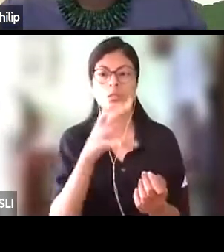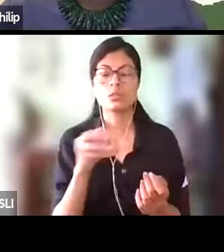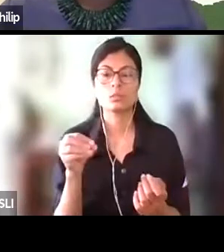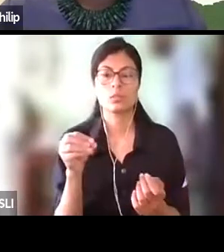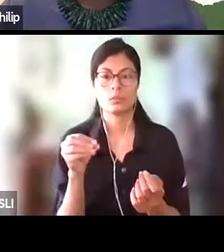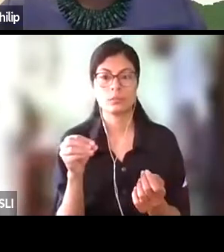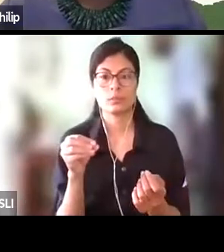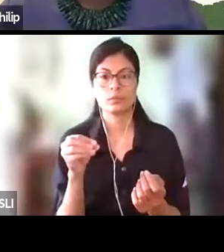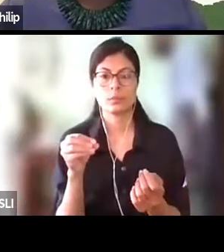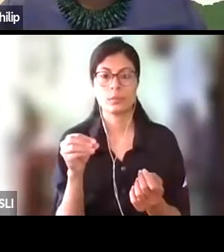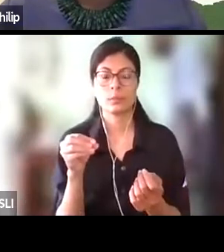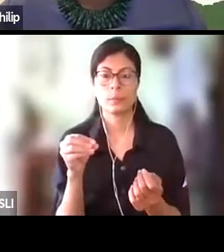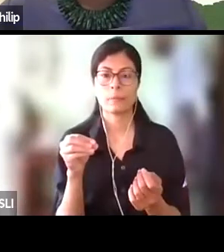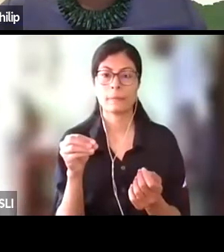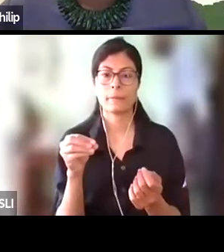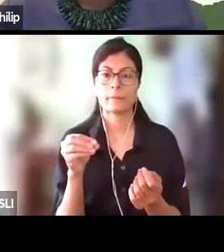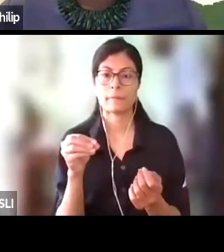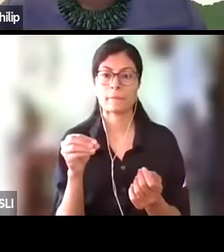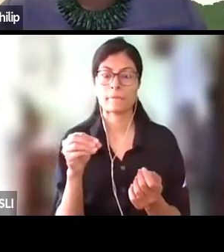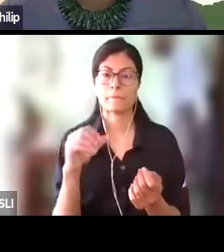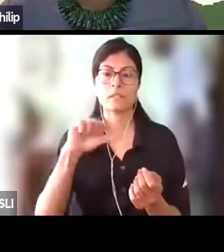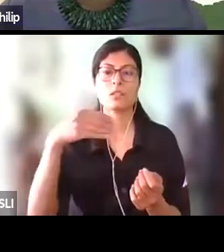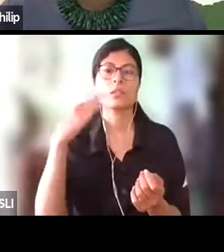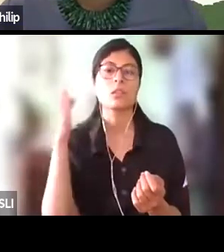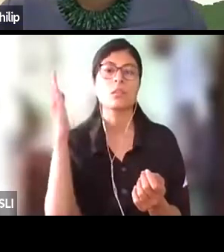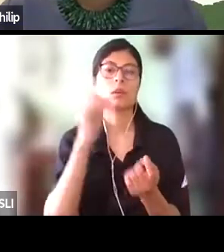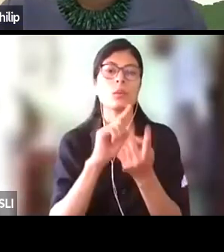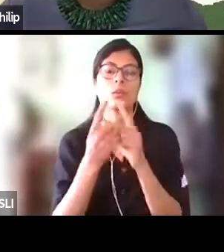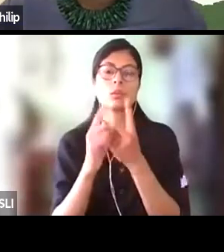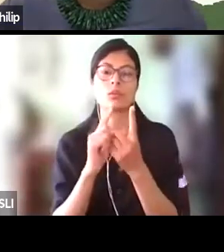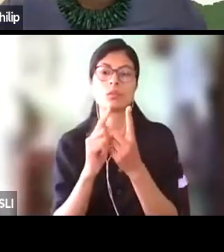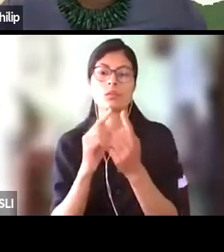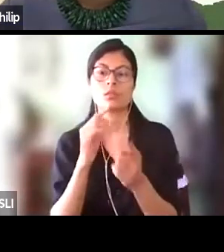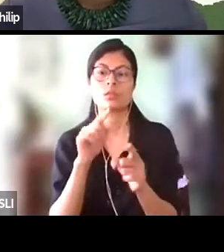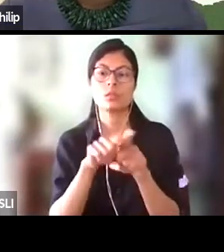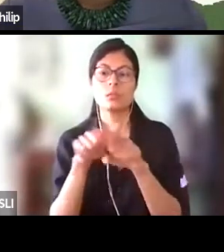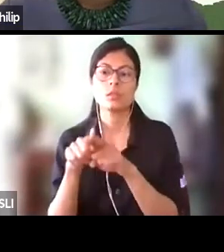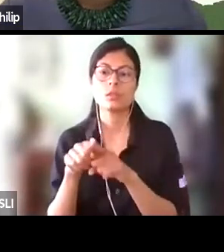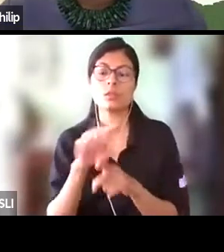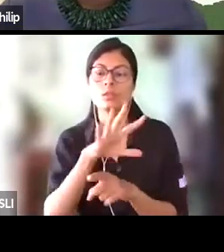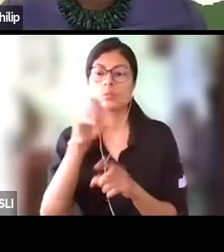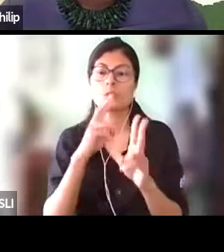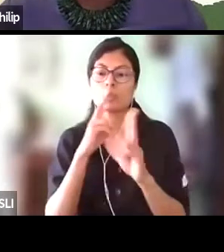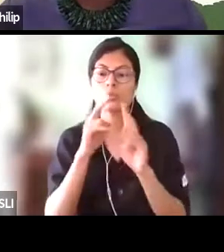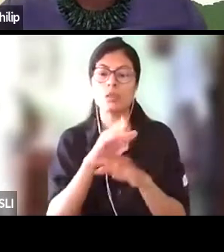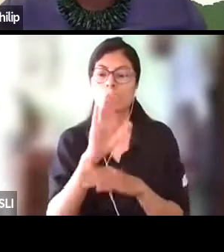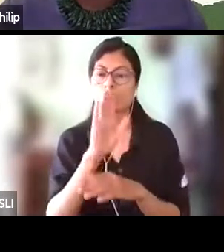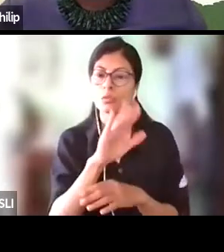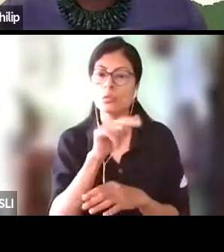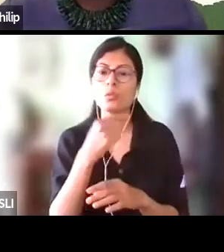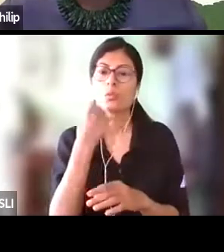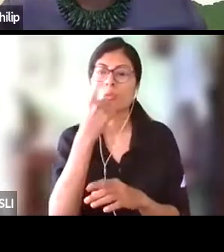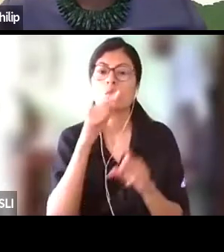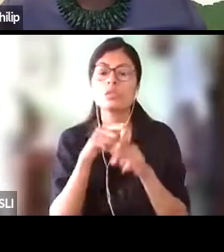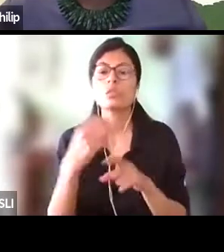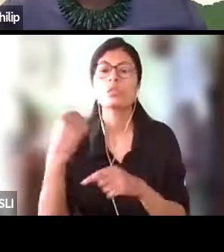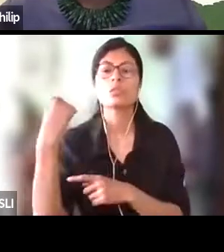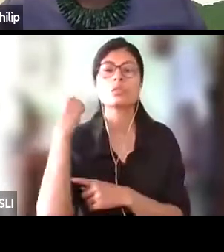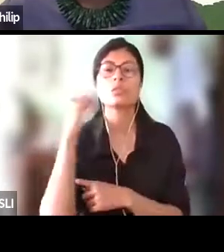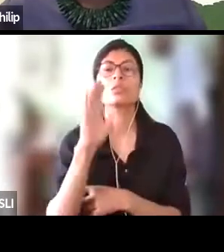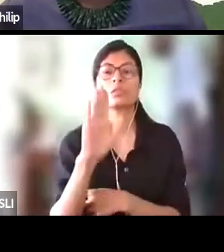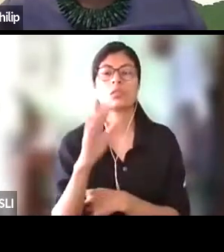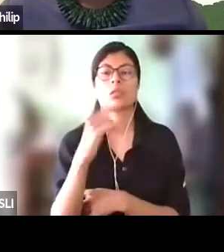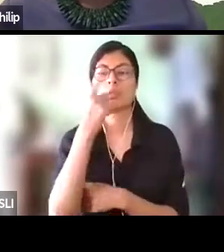about power, about money, and about who gets or who holds the power. So in that regard, I would say